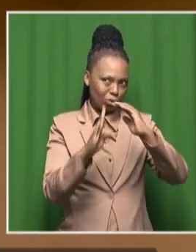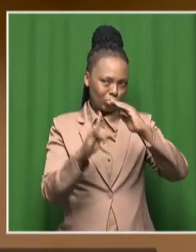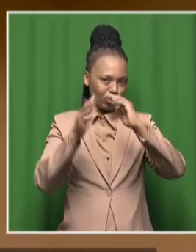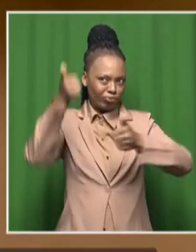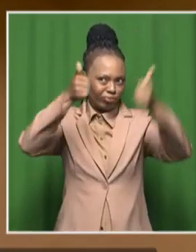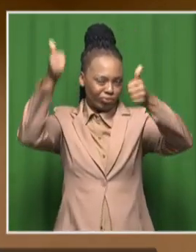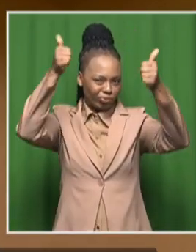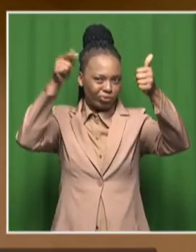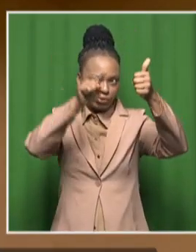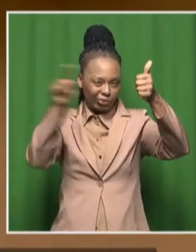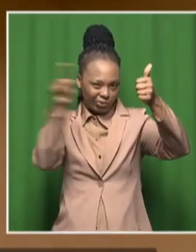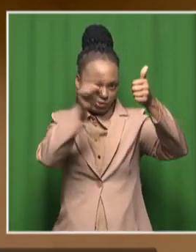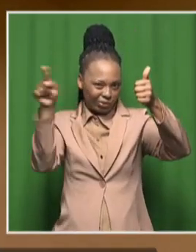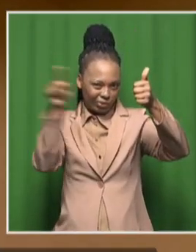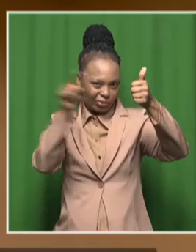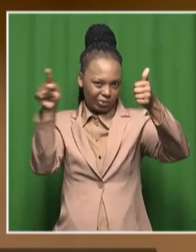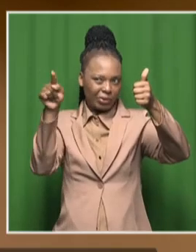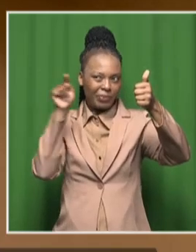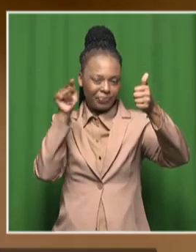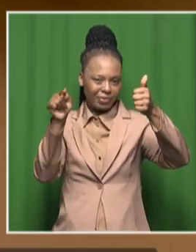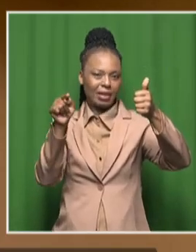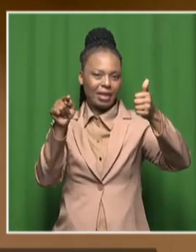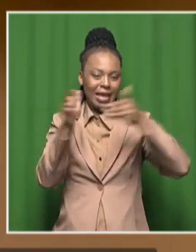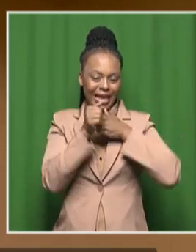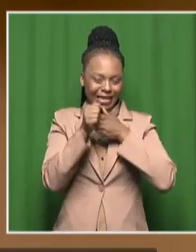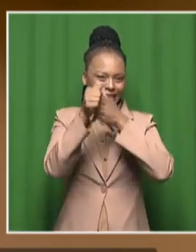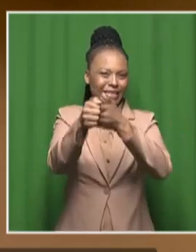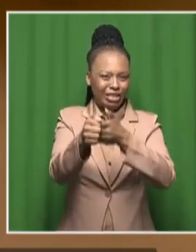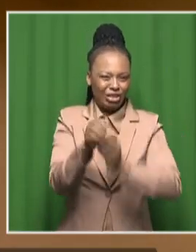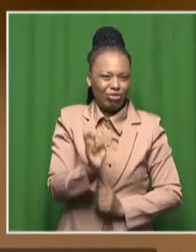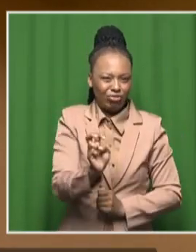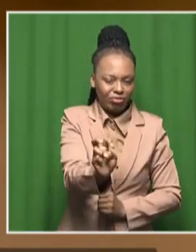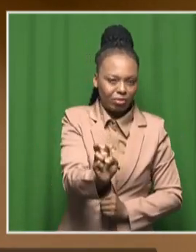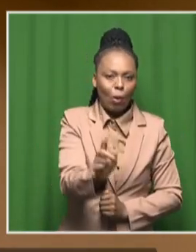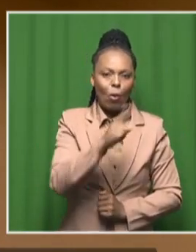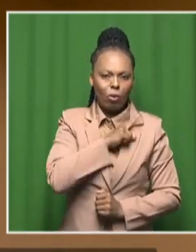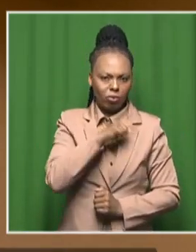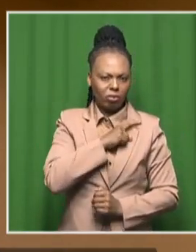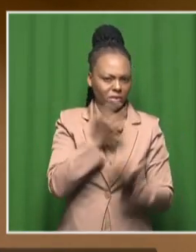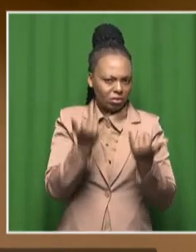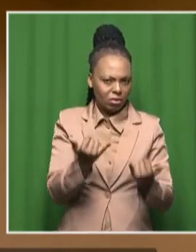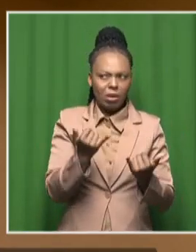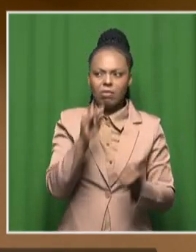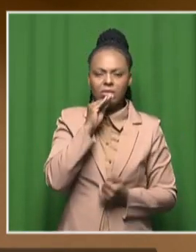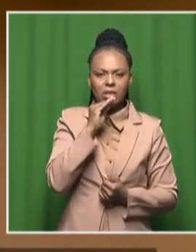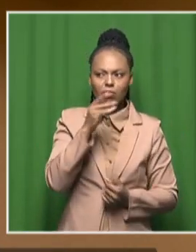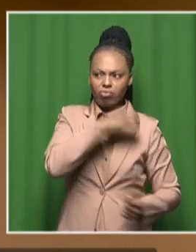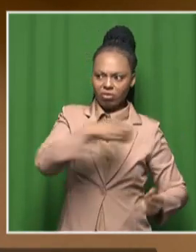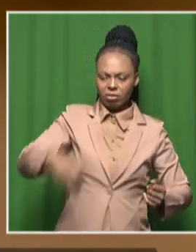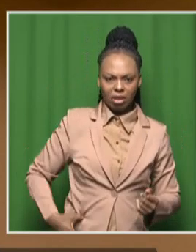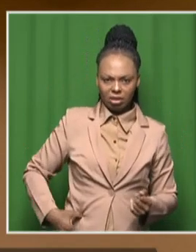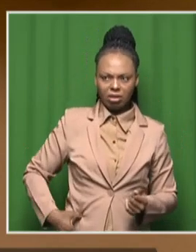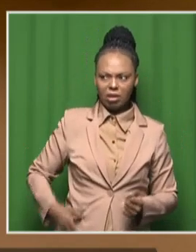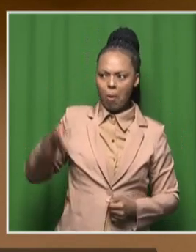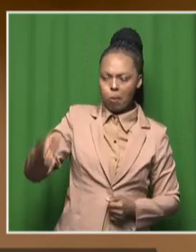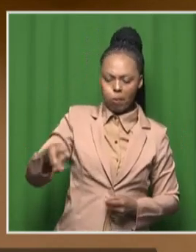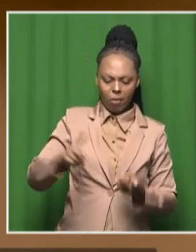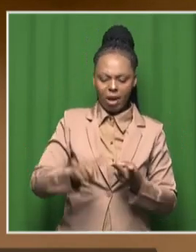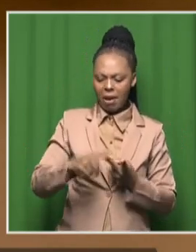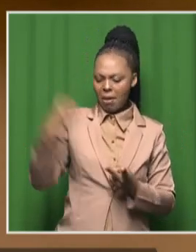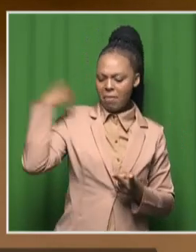modeling this compassionate leadership. You cannot have a president and cabinet